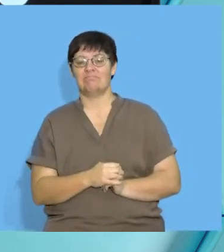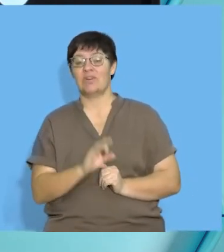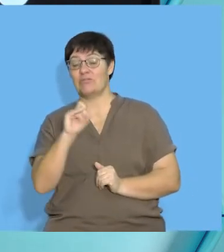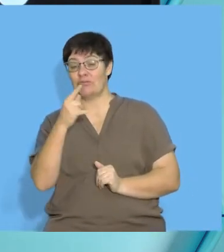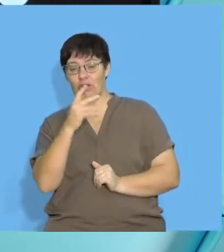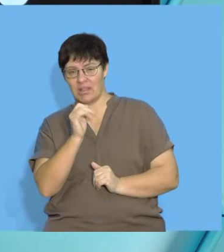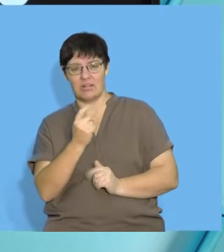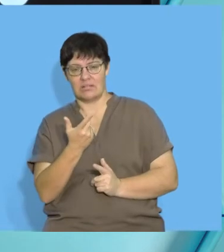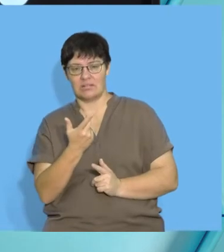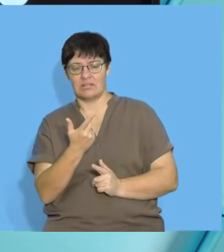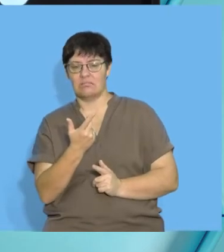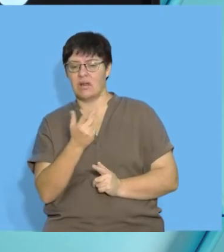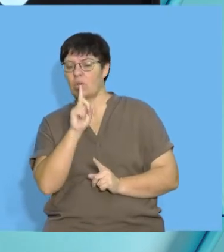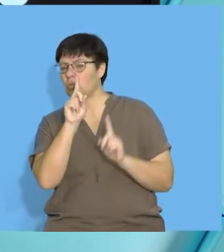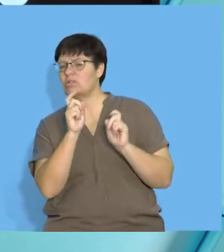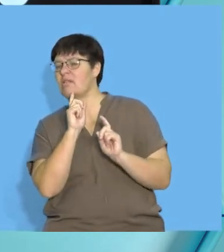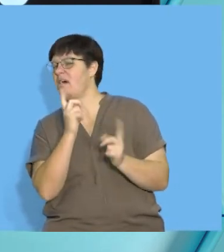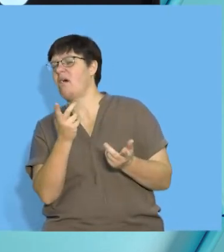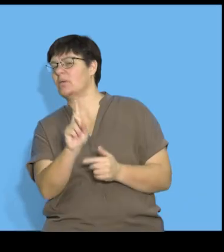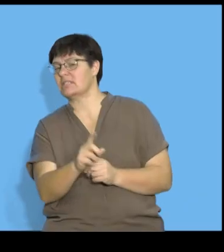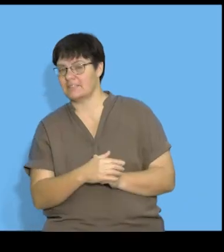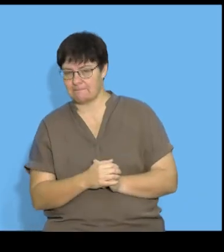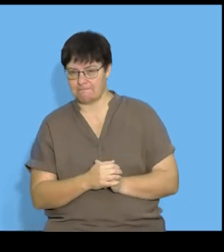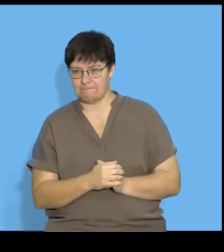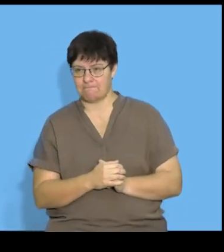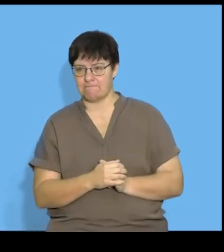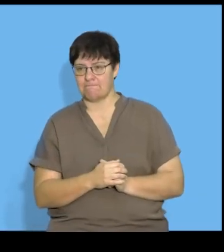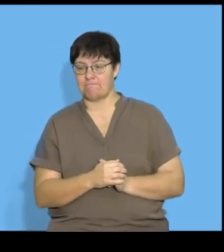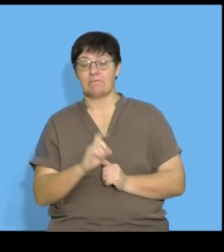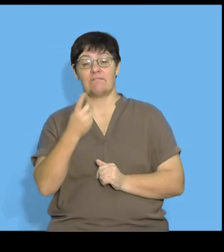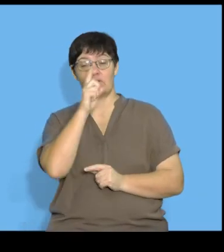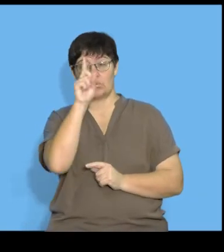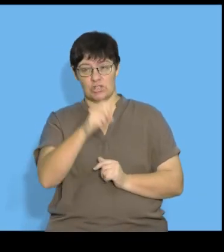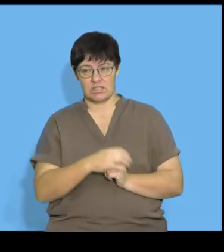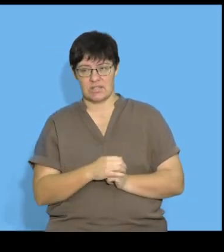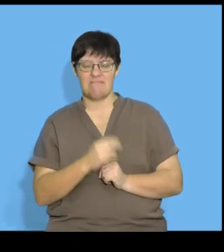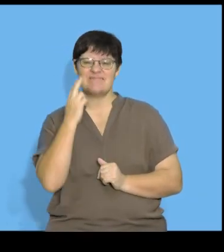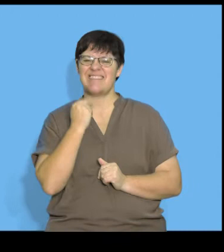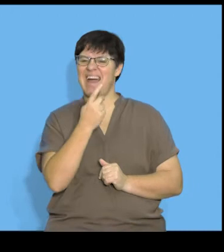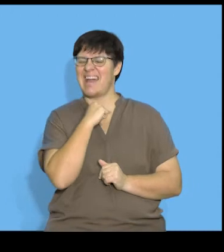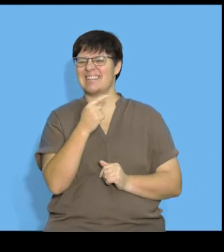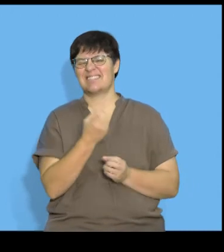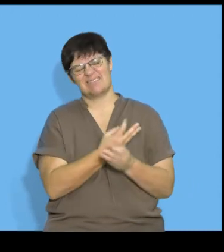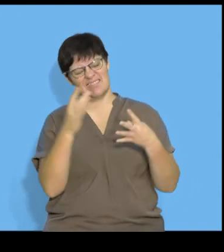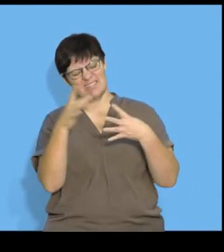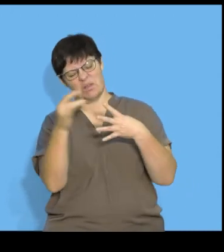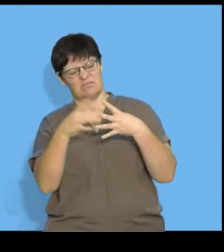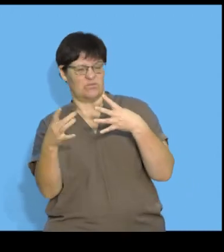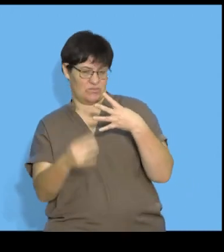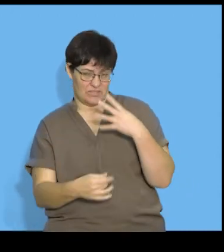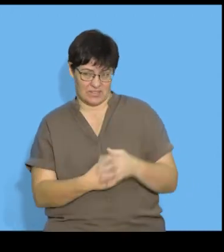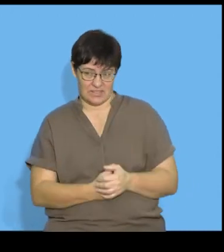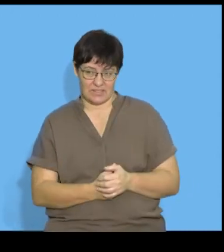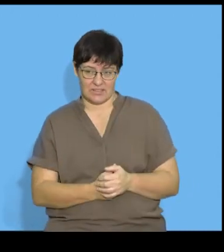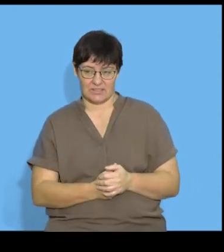fungus can ask us. Right, guys, our first question, we always start off with a nice, easy multiple choice.